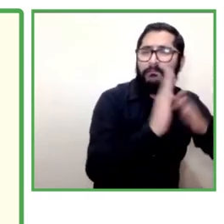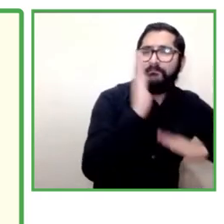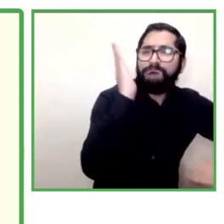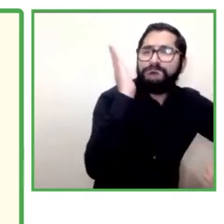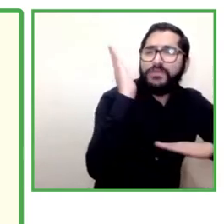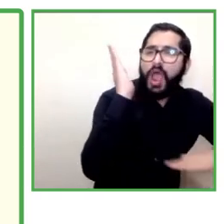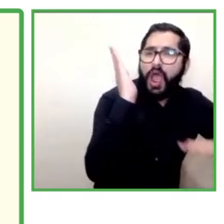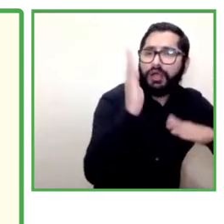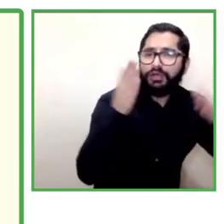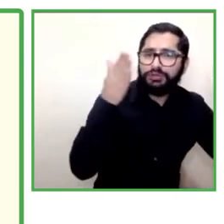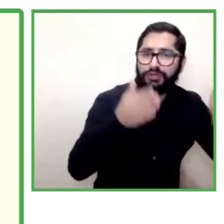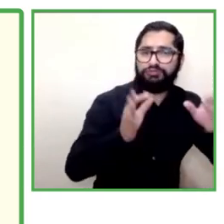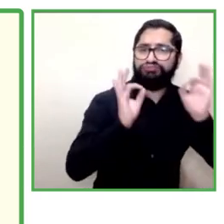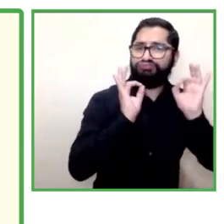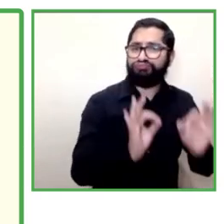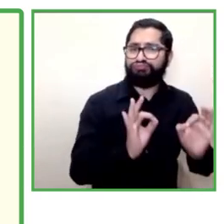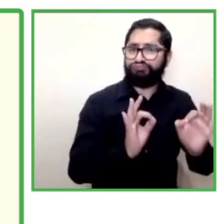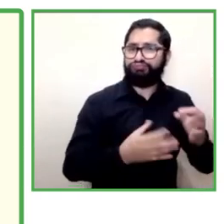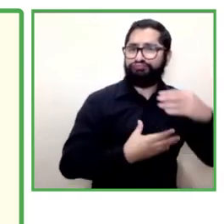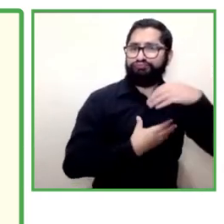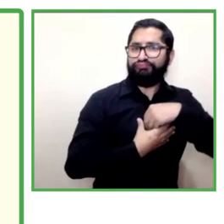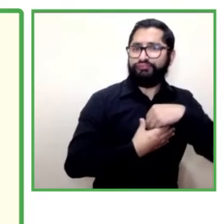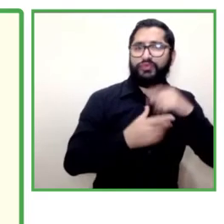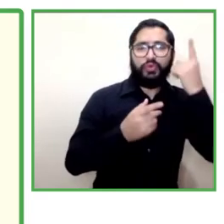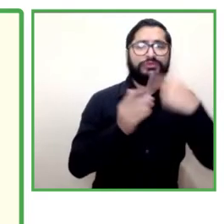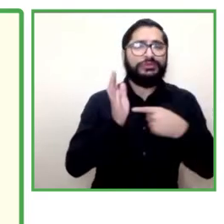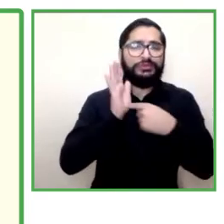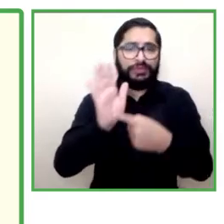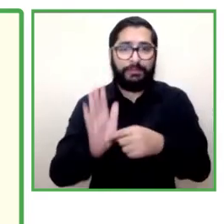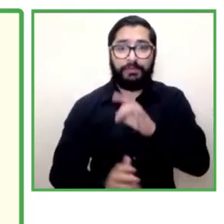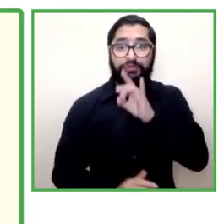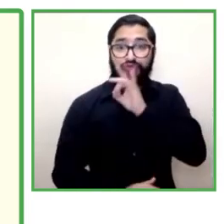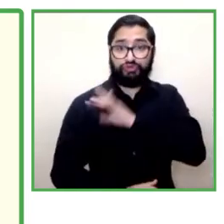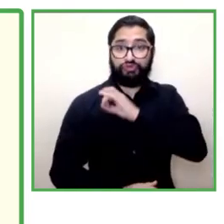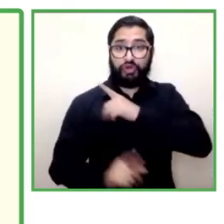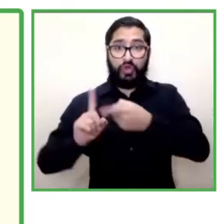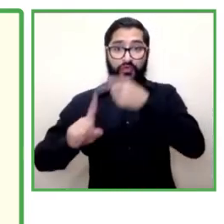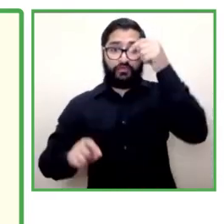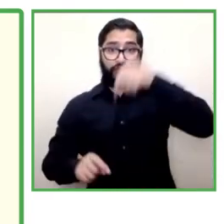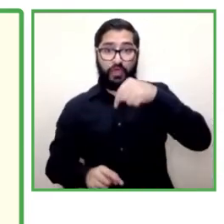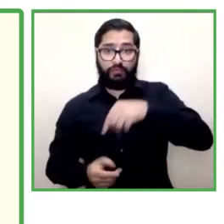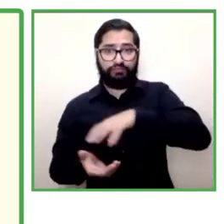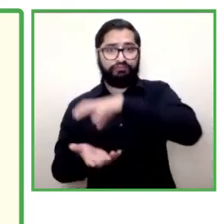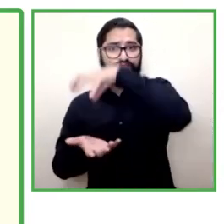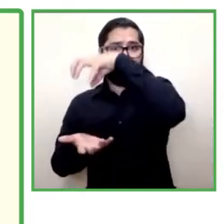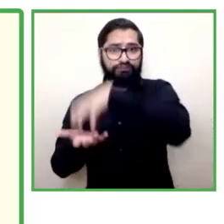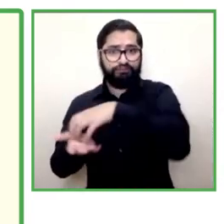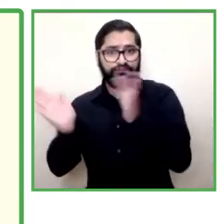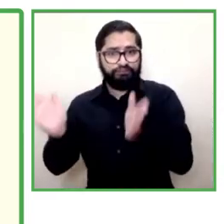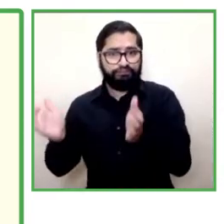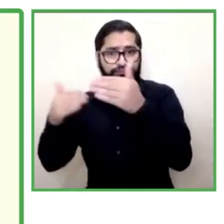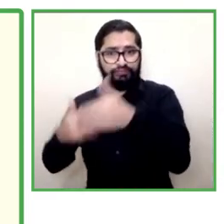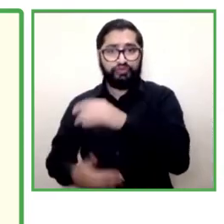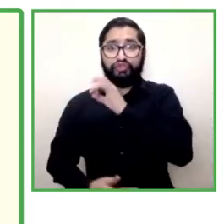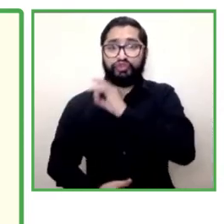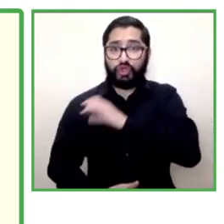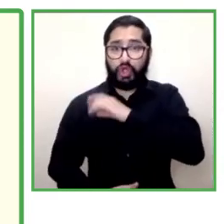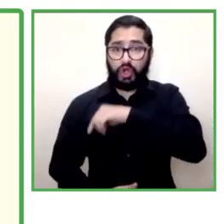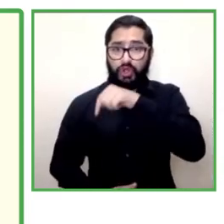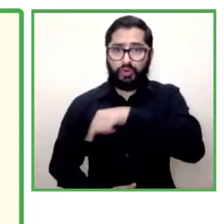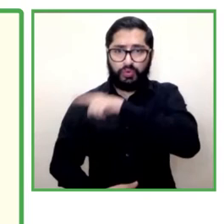in a small city in Chile, and you wonder as a sign language teacher, how many people around me would like to learn sign